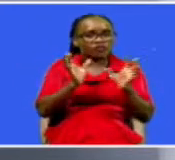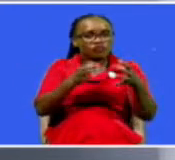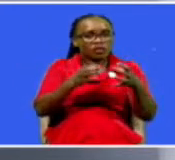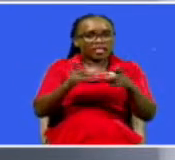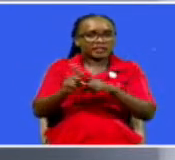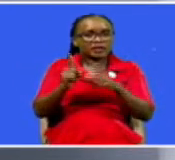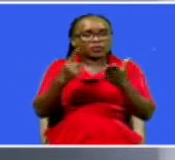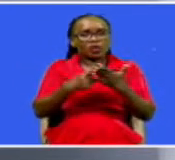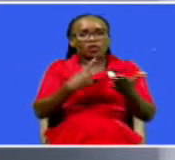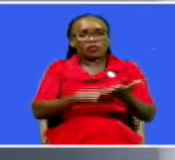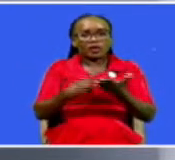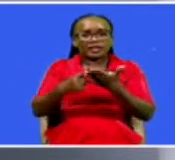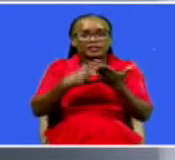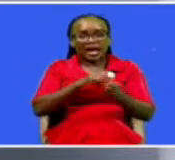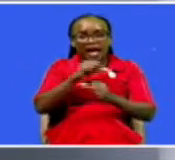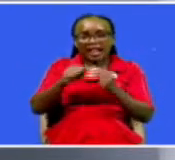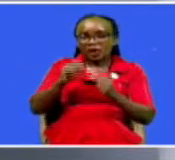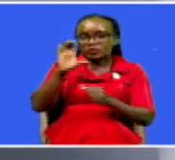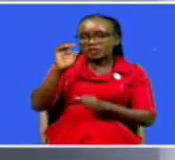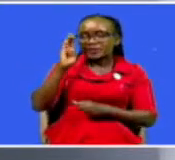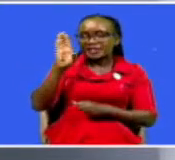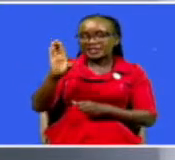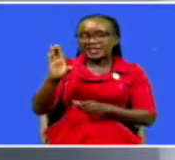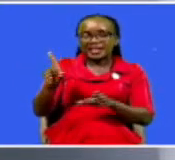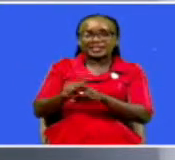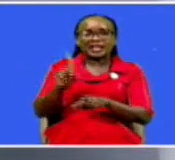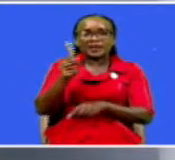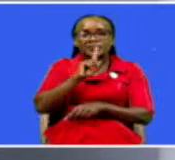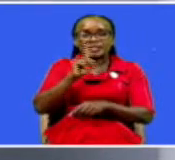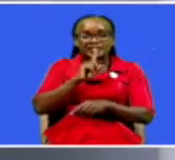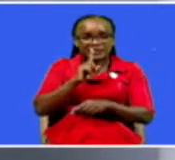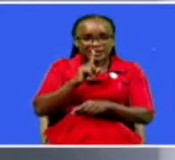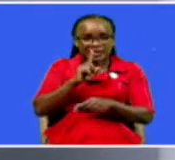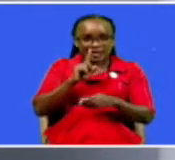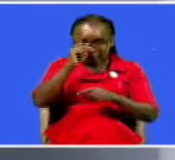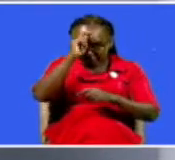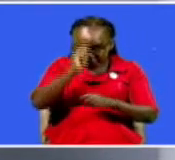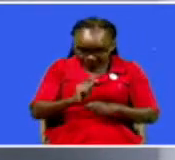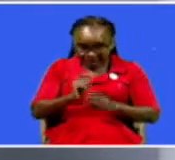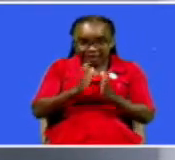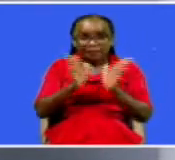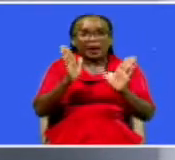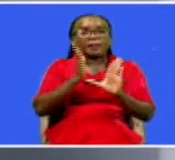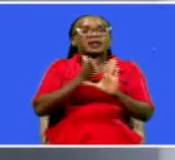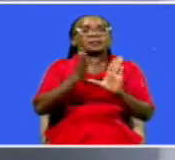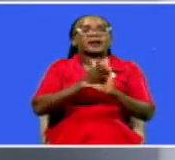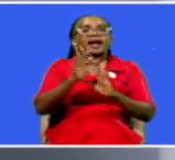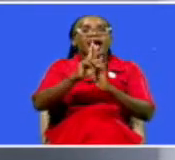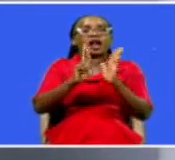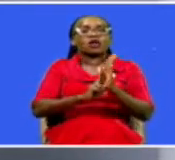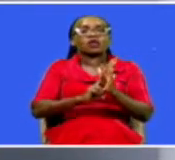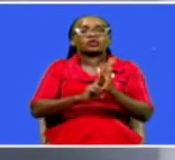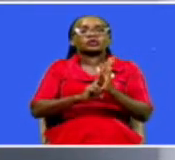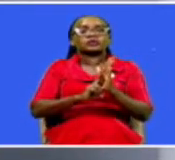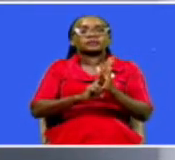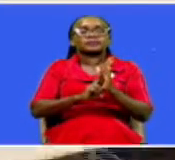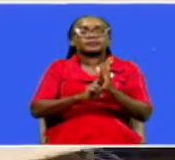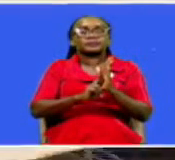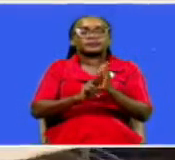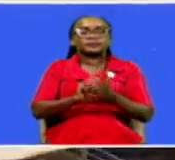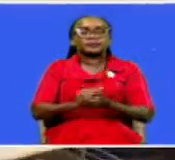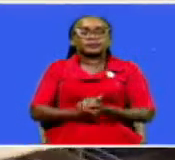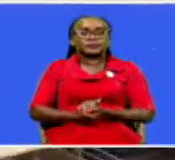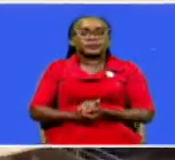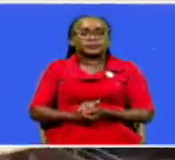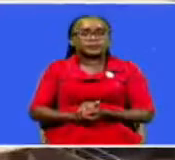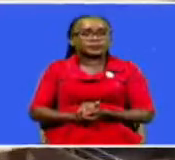spearhead conversations around CBC while strictly respecting public participation laws and rules. Shadrack Miti reports.